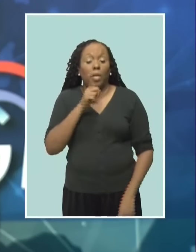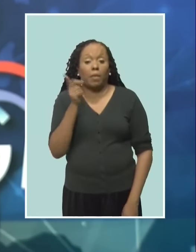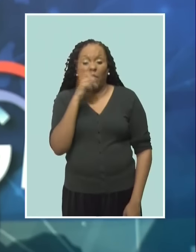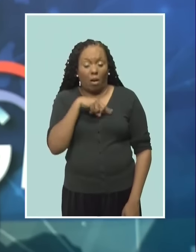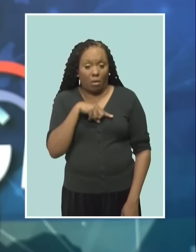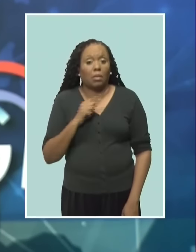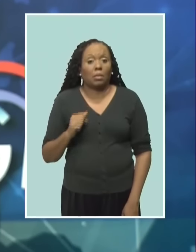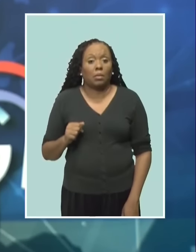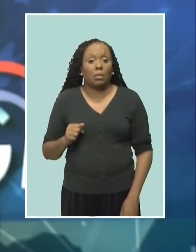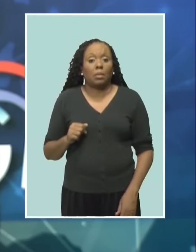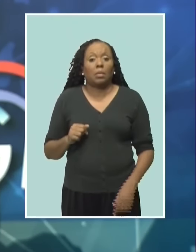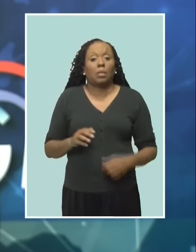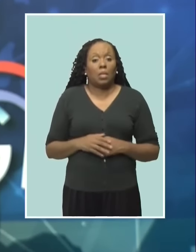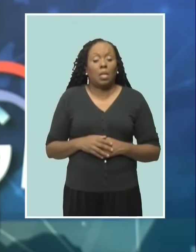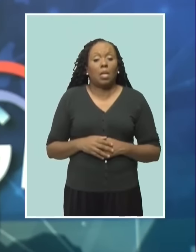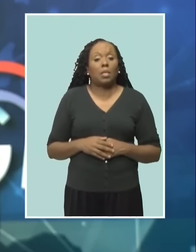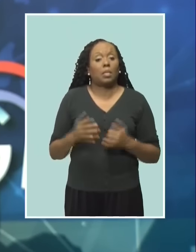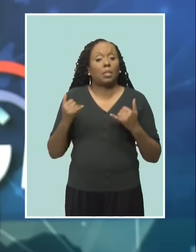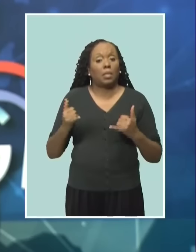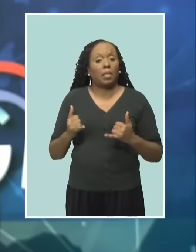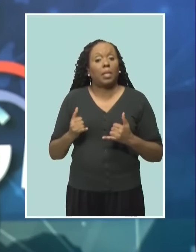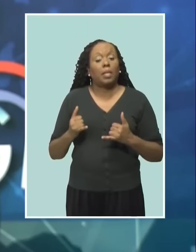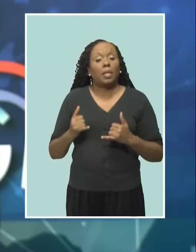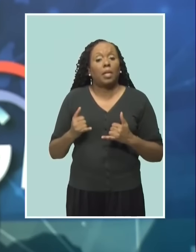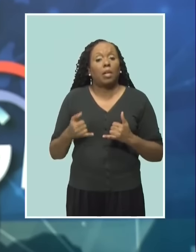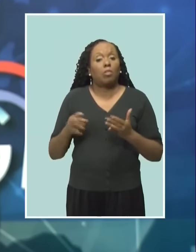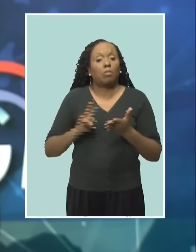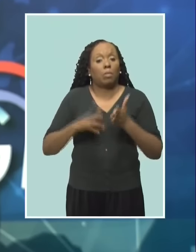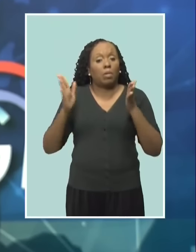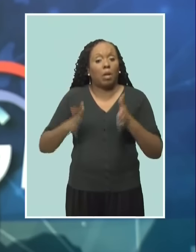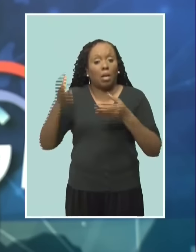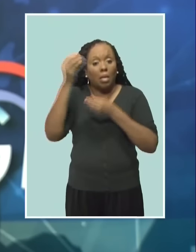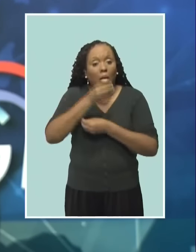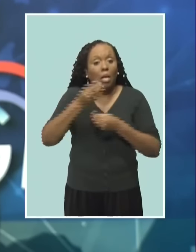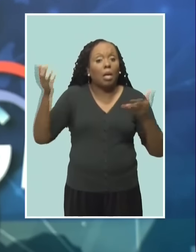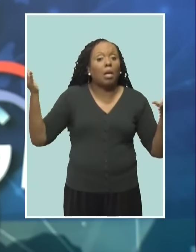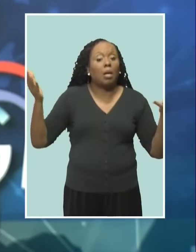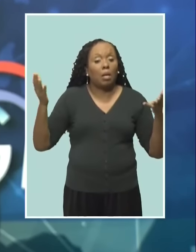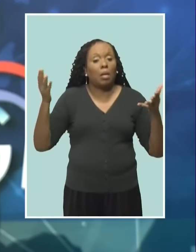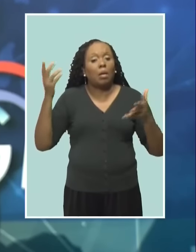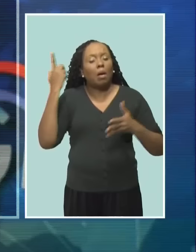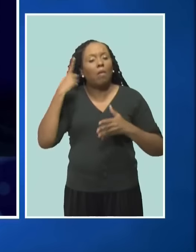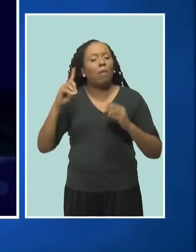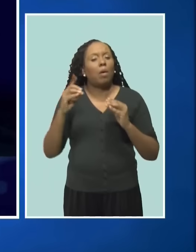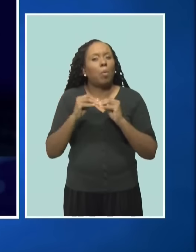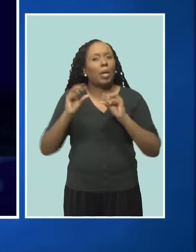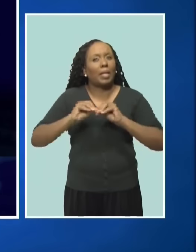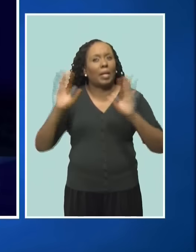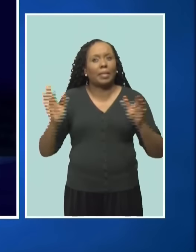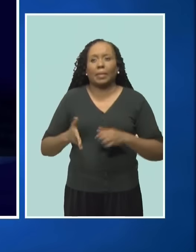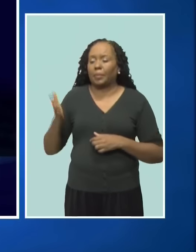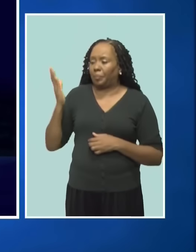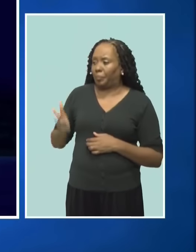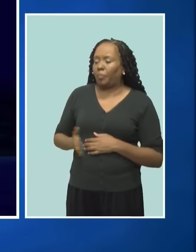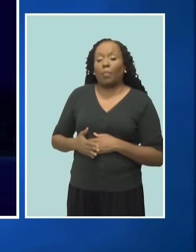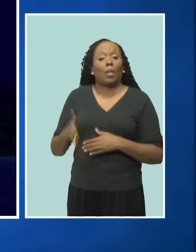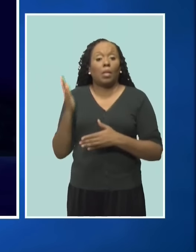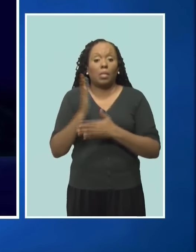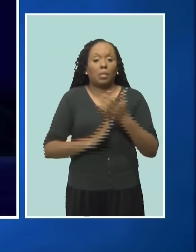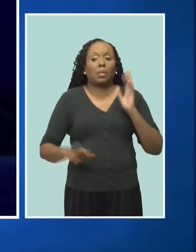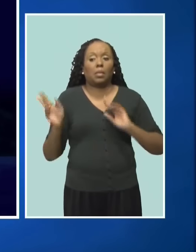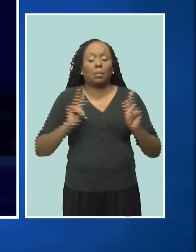Registrar Tamisha Rochester today issued a public advisory to drive home the point. These unscrupulous